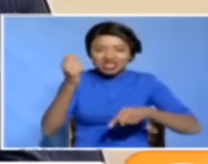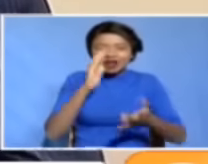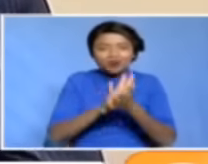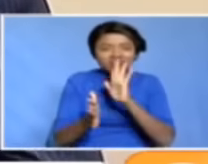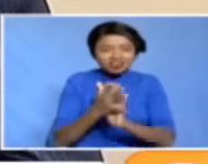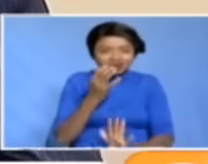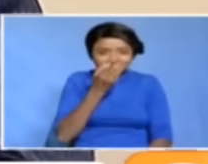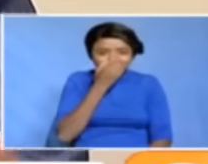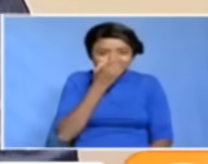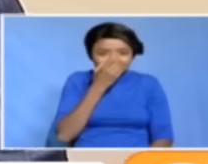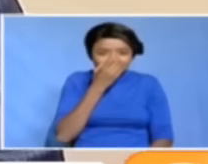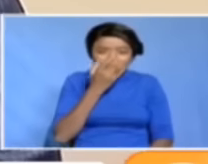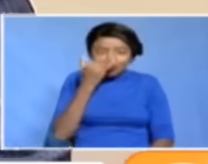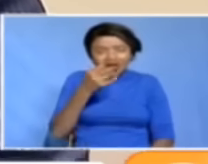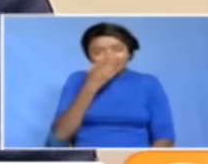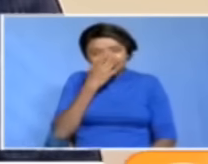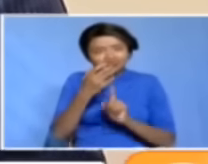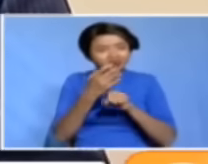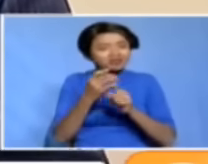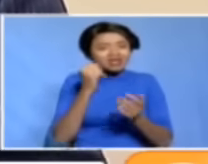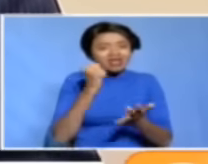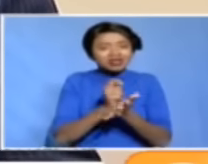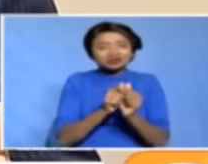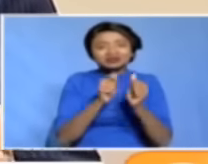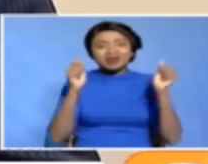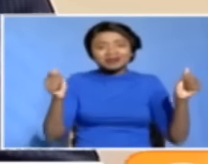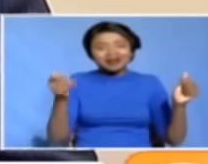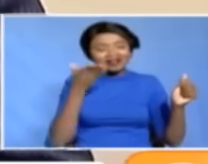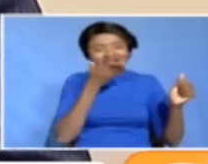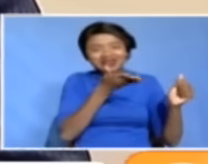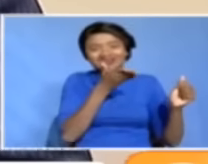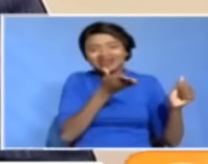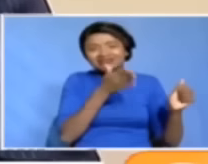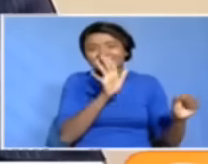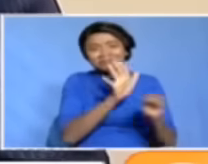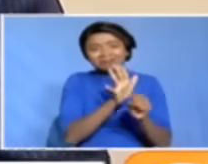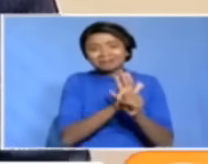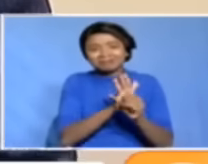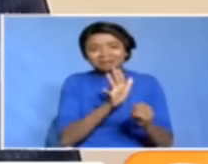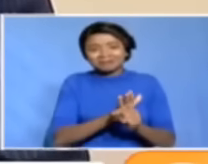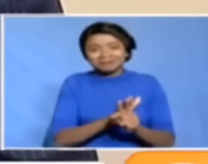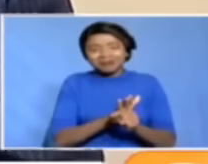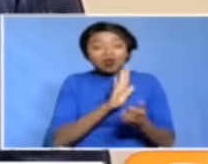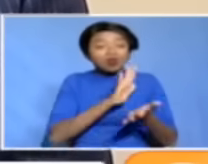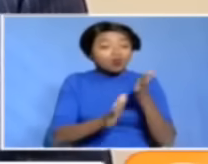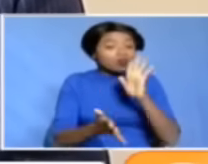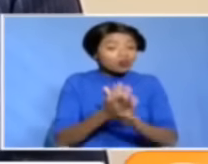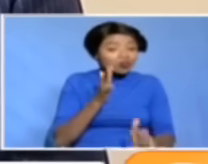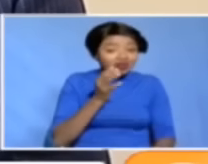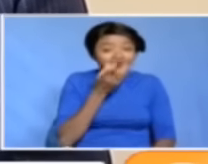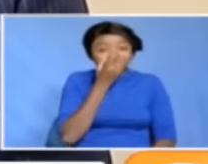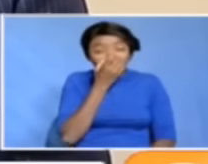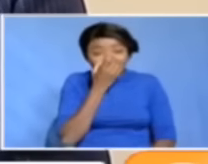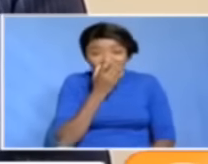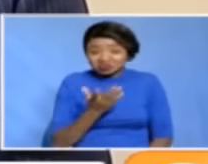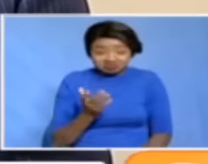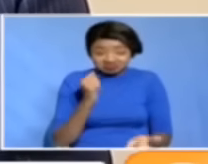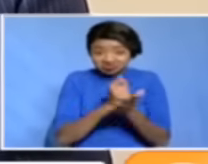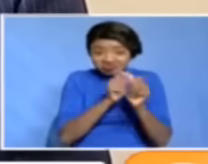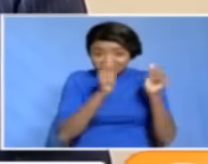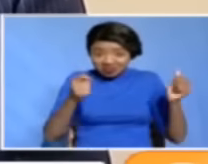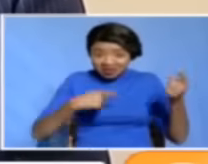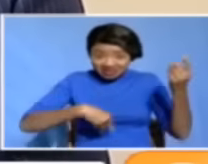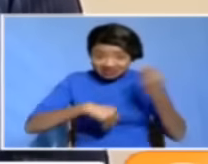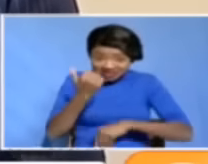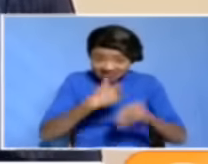been the headline of the newspapers for the last 3 months. In fact, he is a newsmaker. Without William Ruto, papers will not sell in our